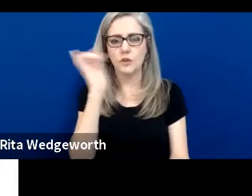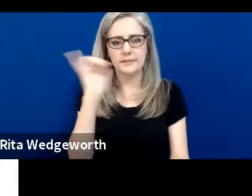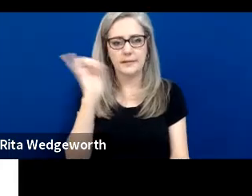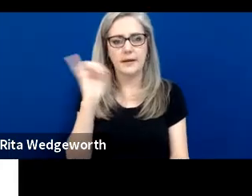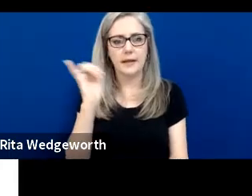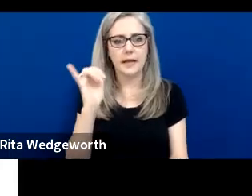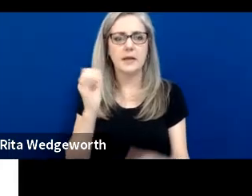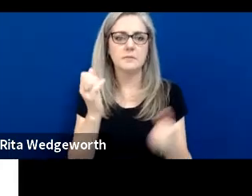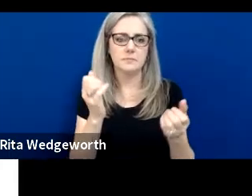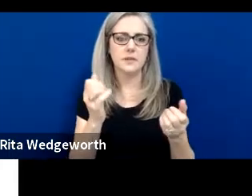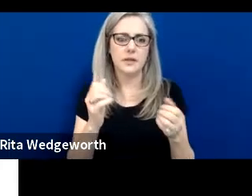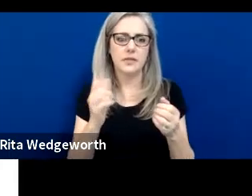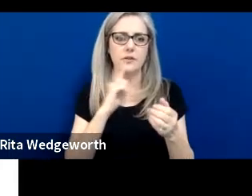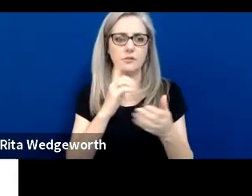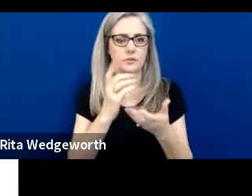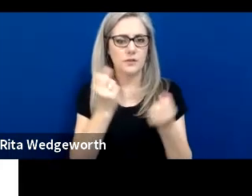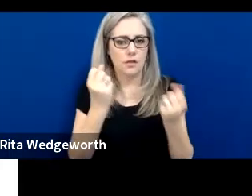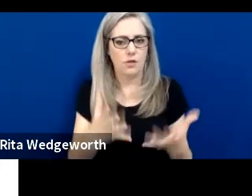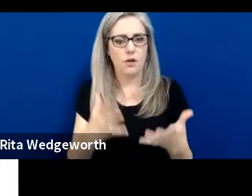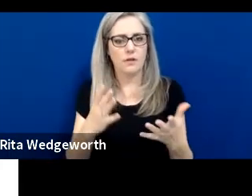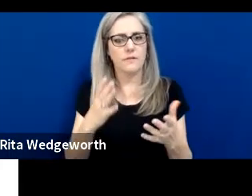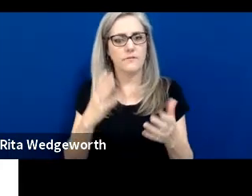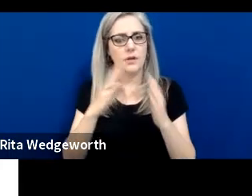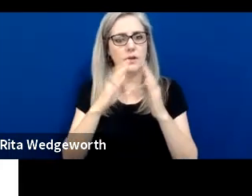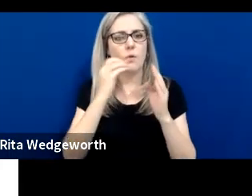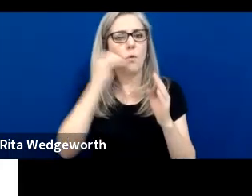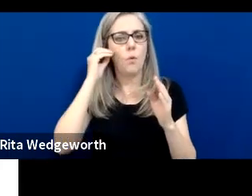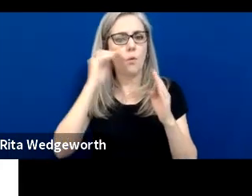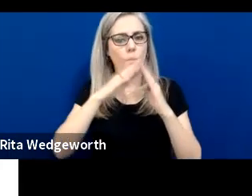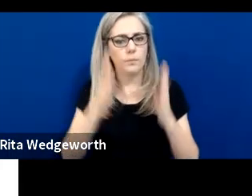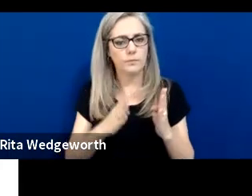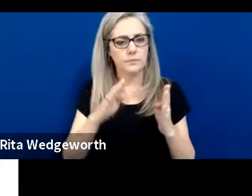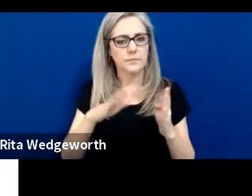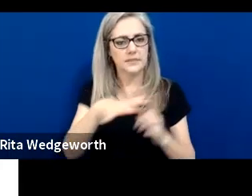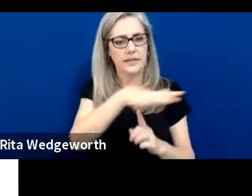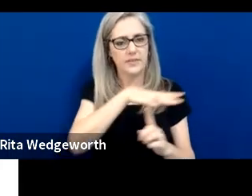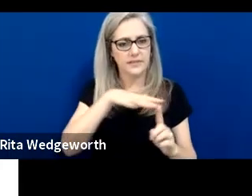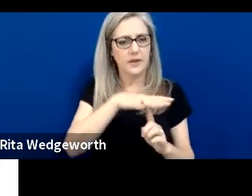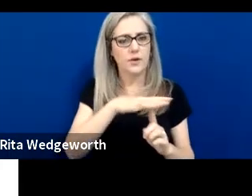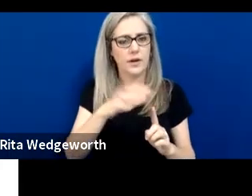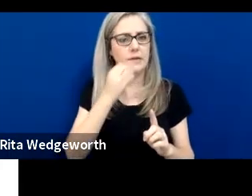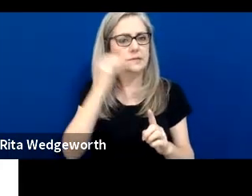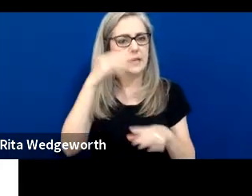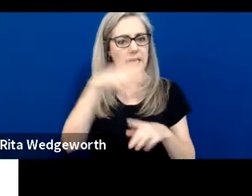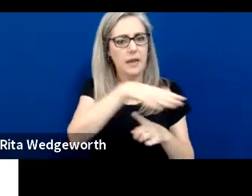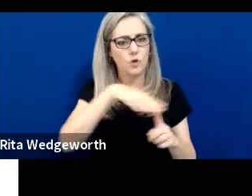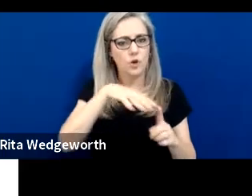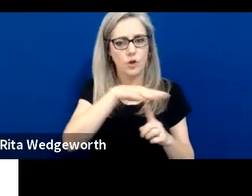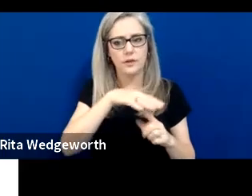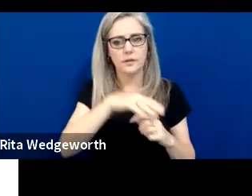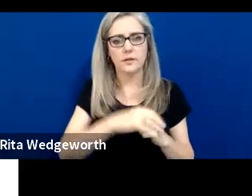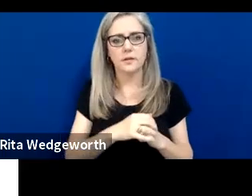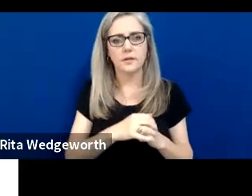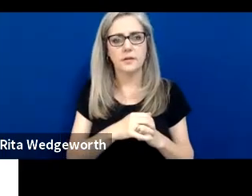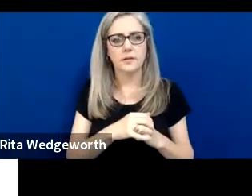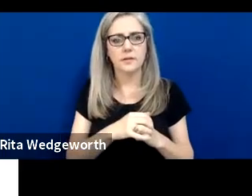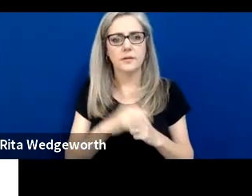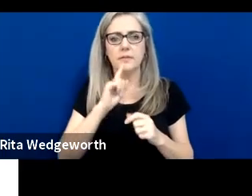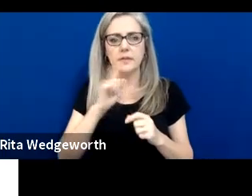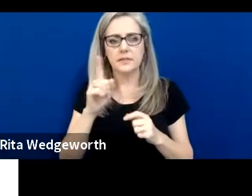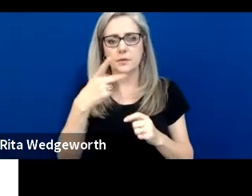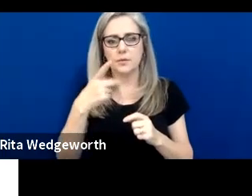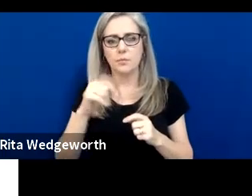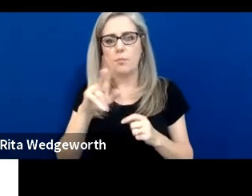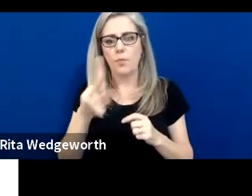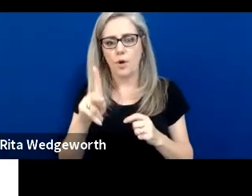obviously residential in this area. This is really a residential neighborhood park.